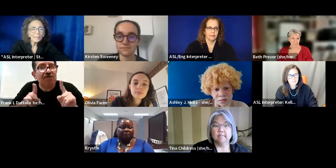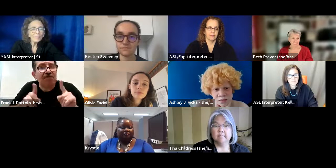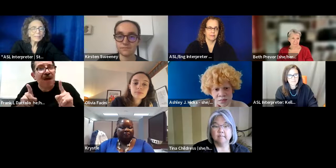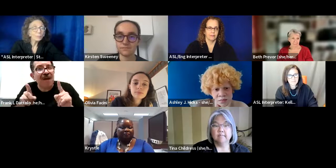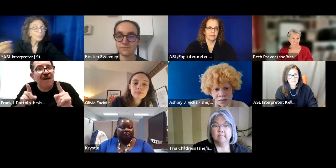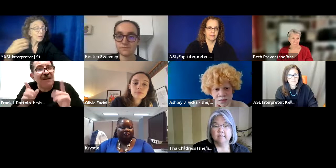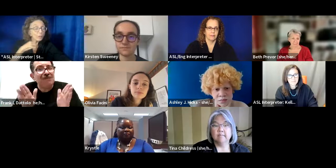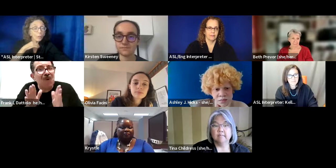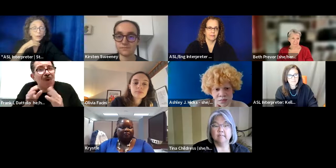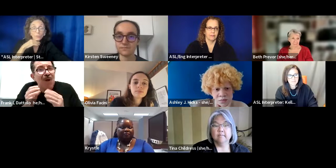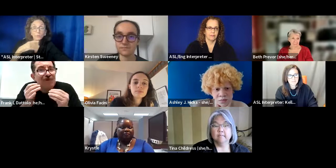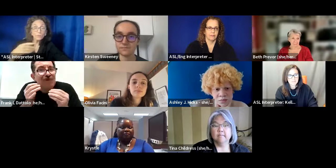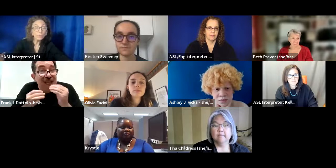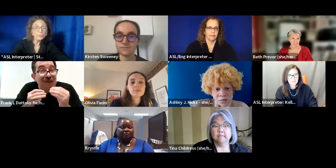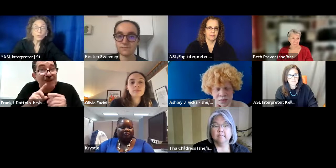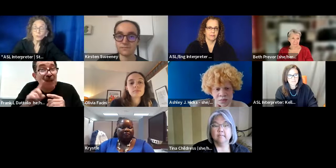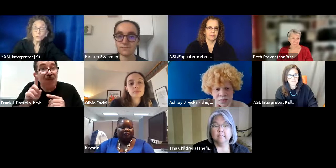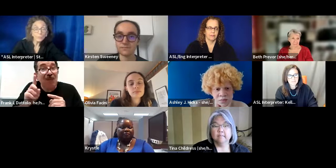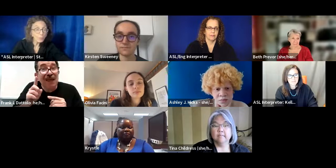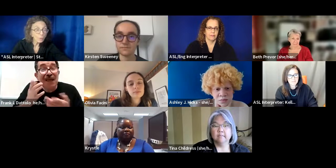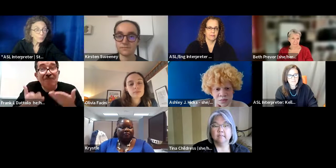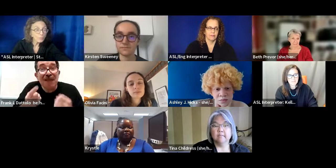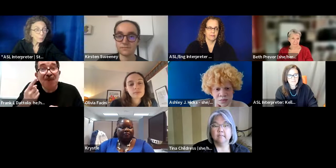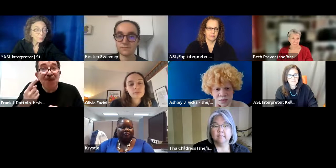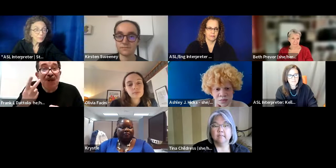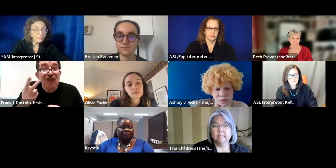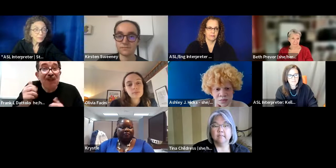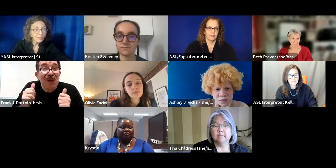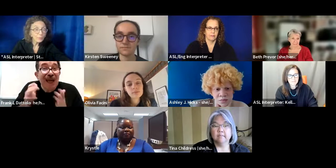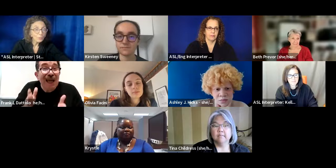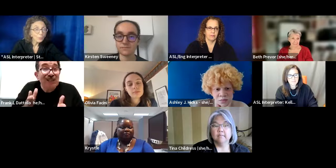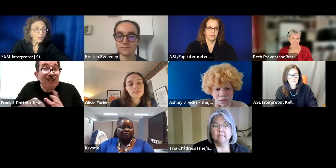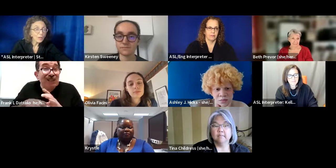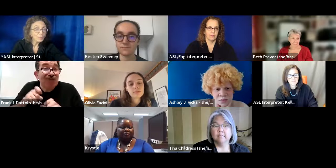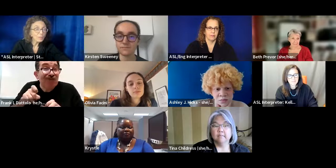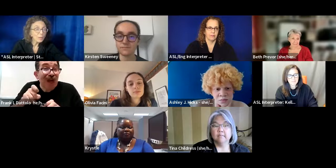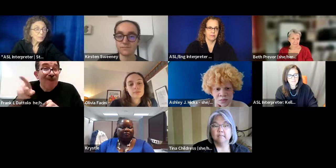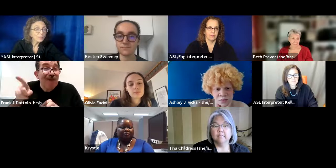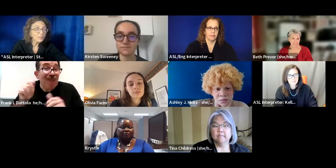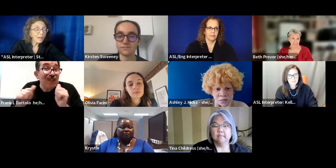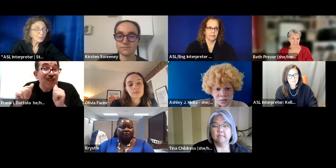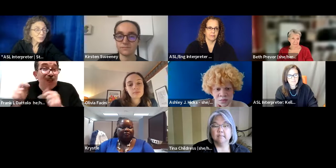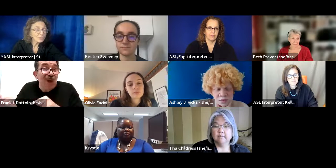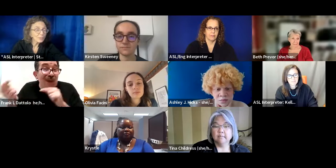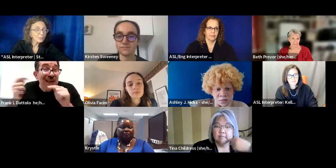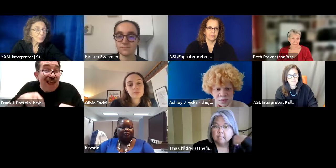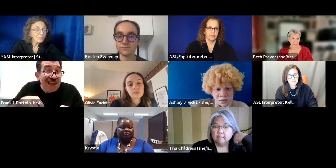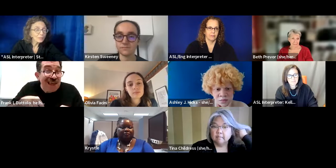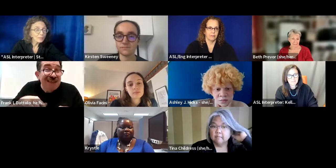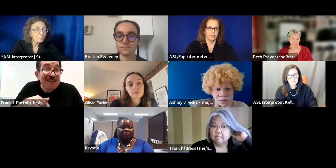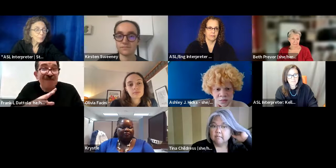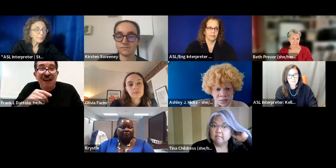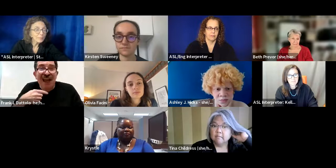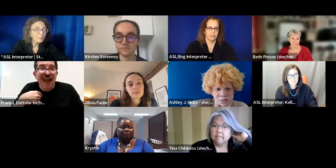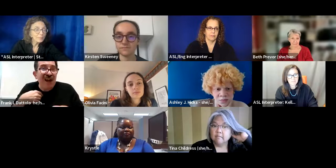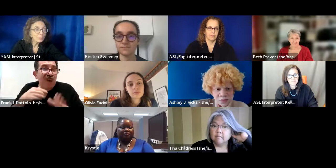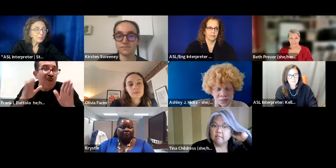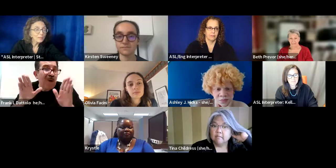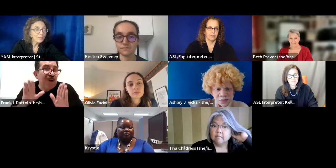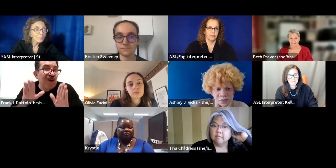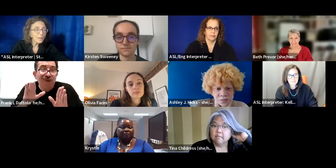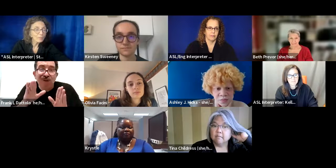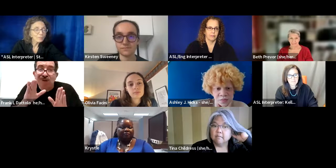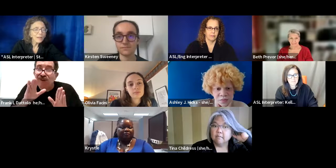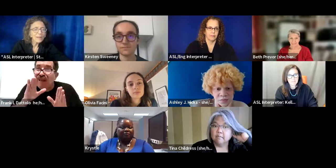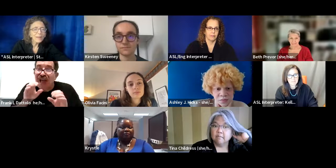event ended, it was not required, but there was also a small reception where perhaps a couple of the actors from the company